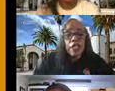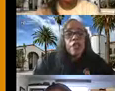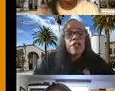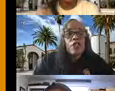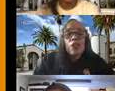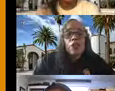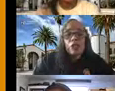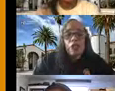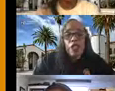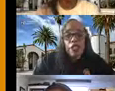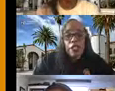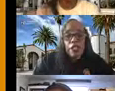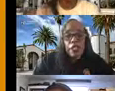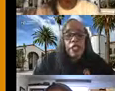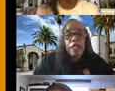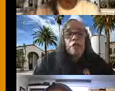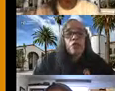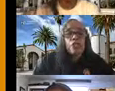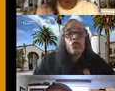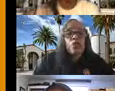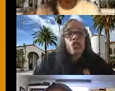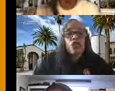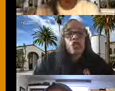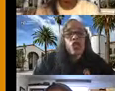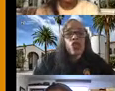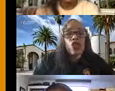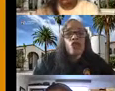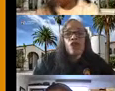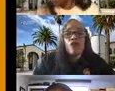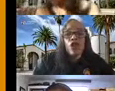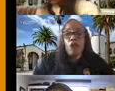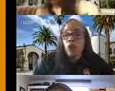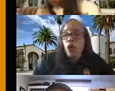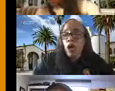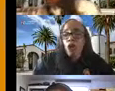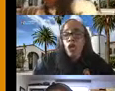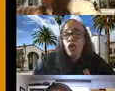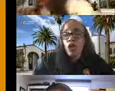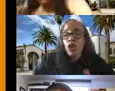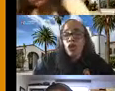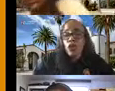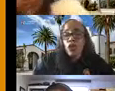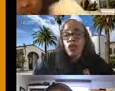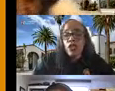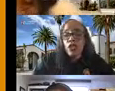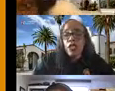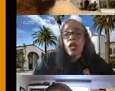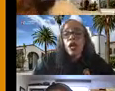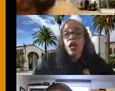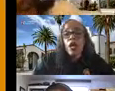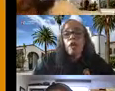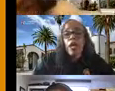exists. That's why the BRC exists, because we make sure that our students are very aware of those